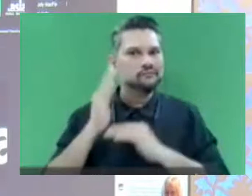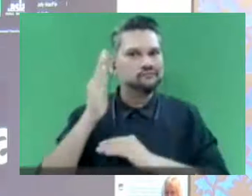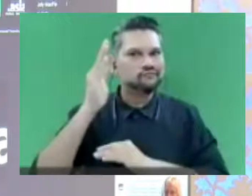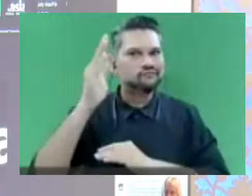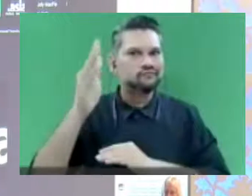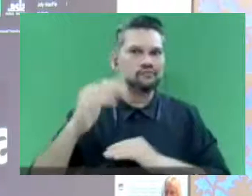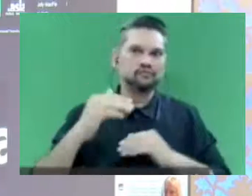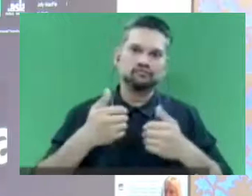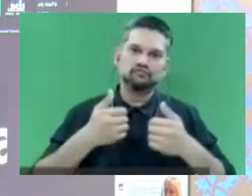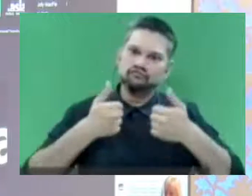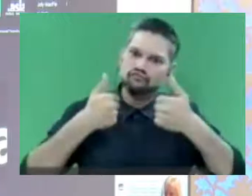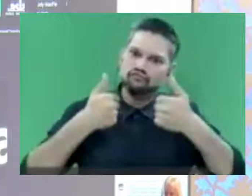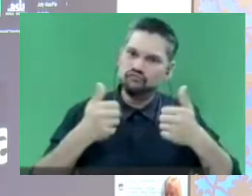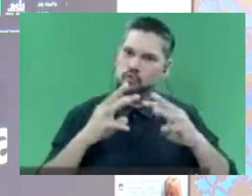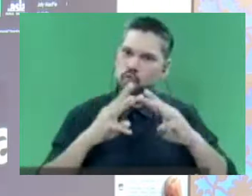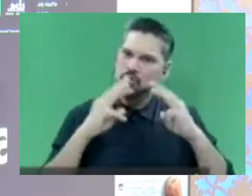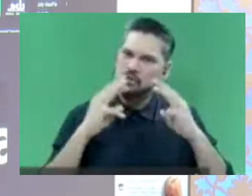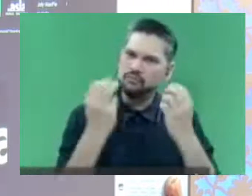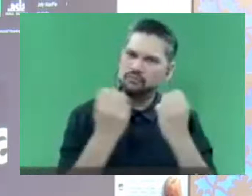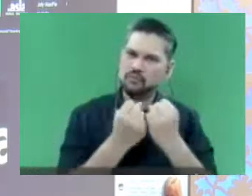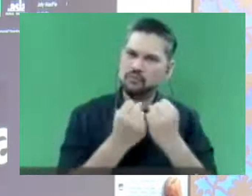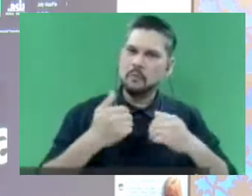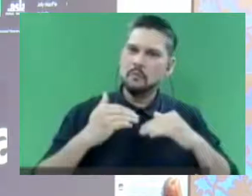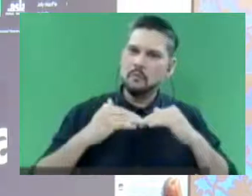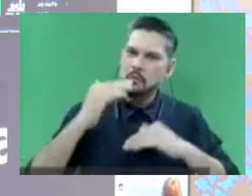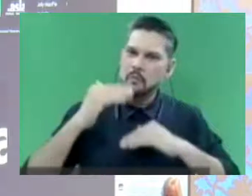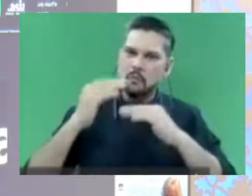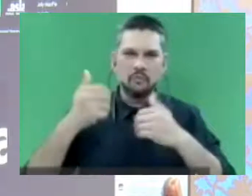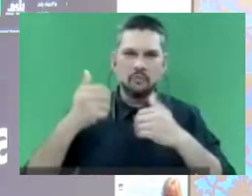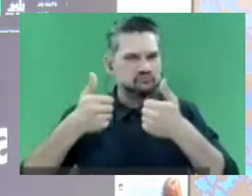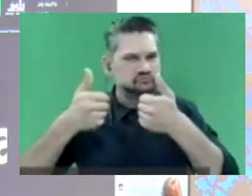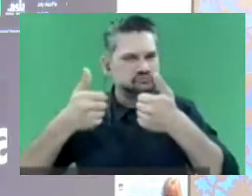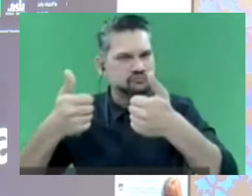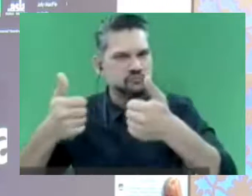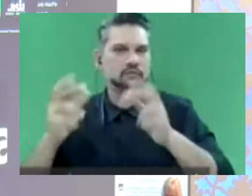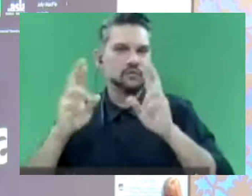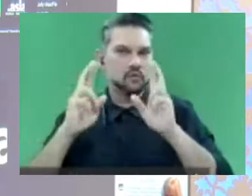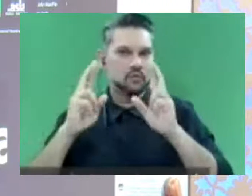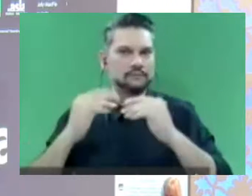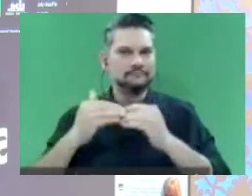accepted for this event.